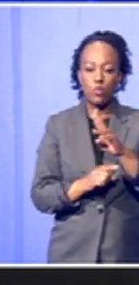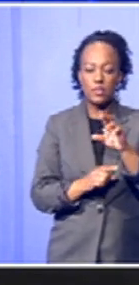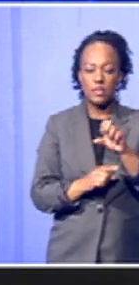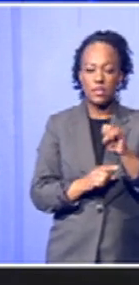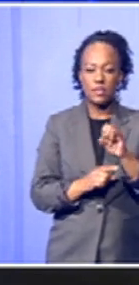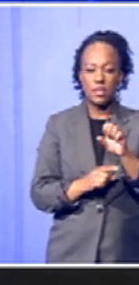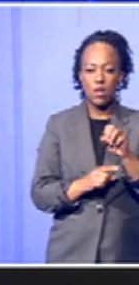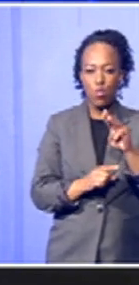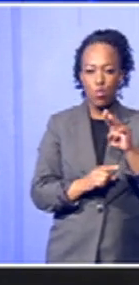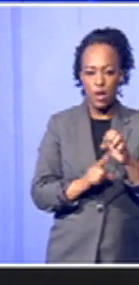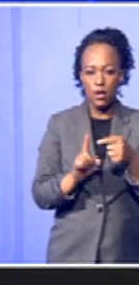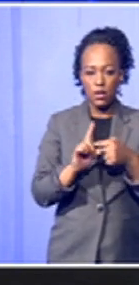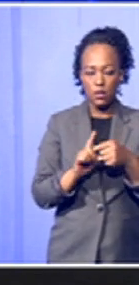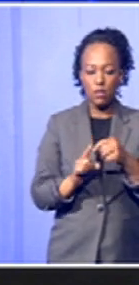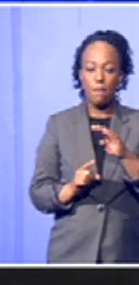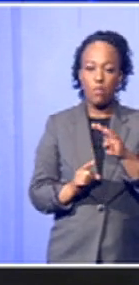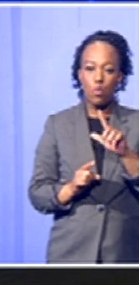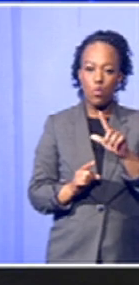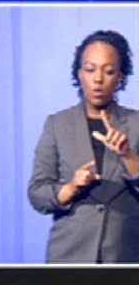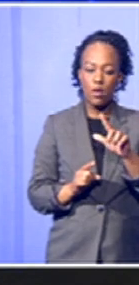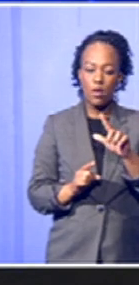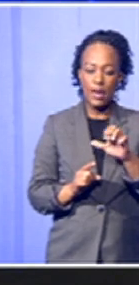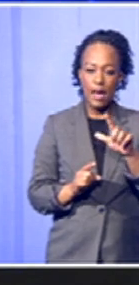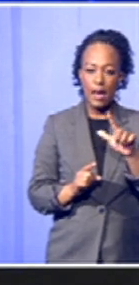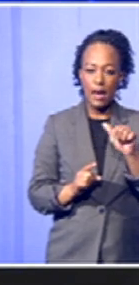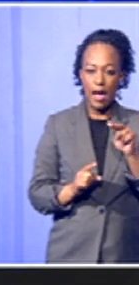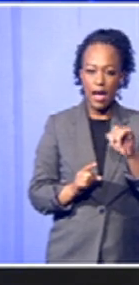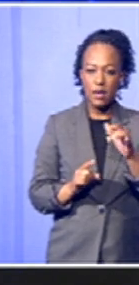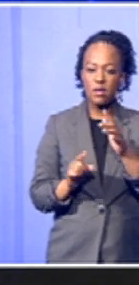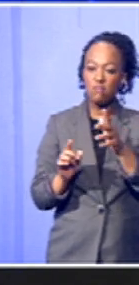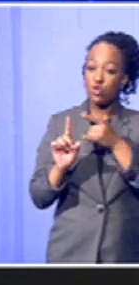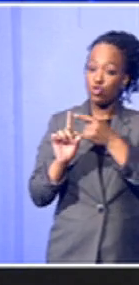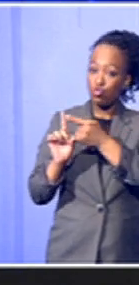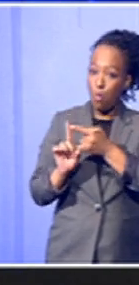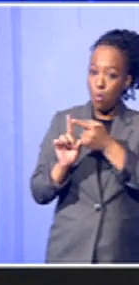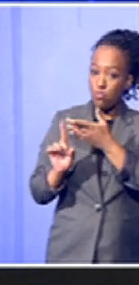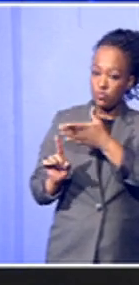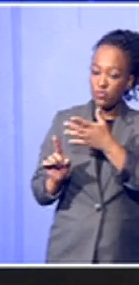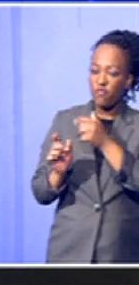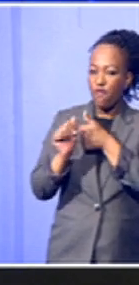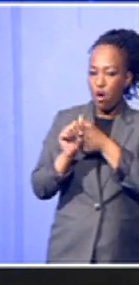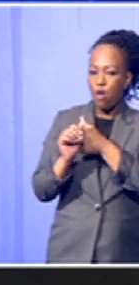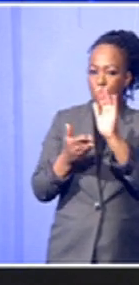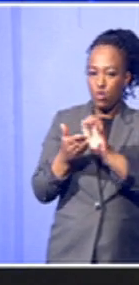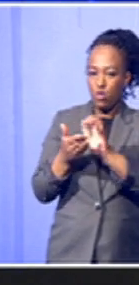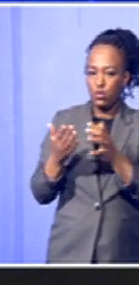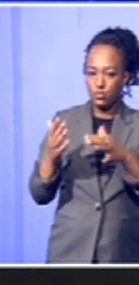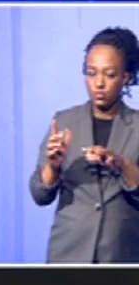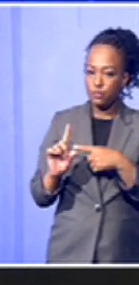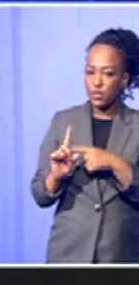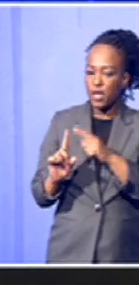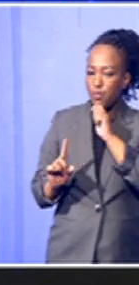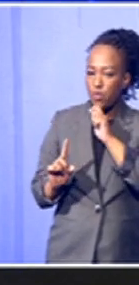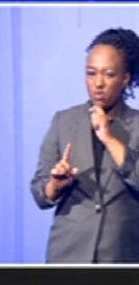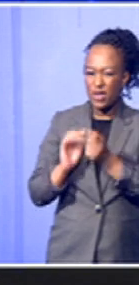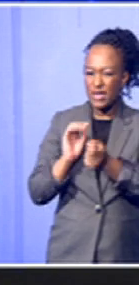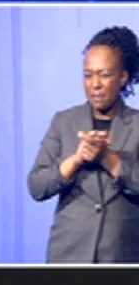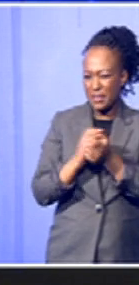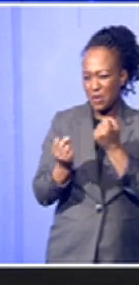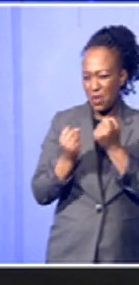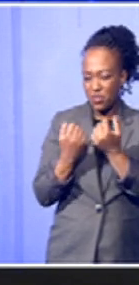reporter Bulelani Phillip has been following this story and joins us now via Zoom. A very good day to you, Bulelani. What happened in court this